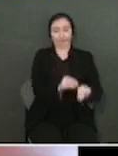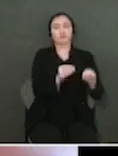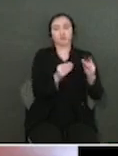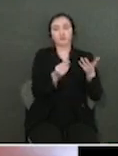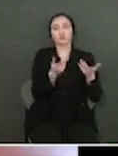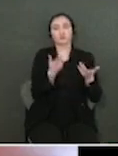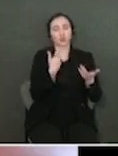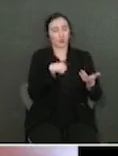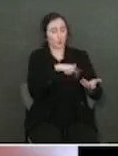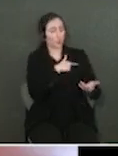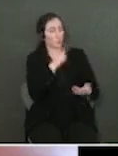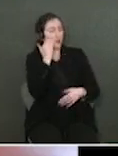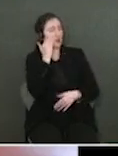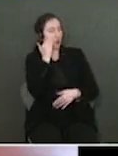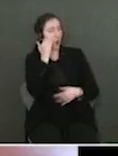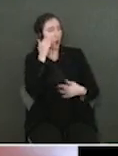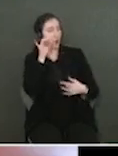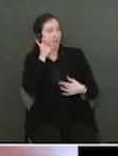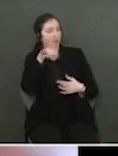you're out, and that we're